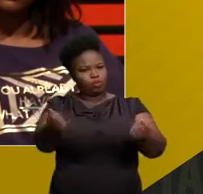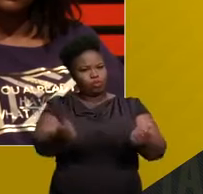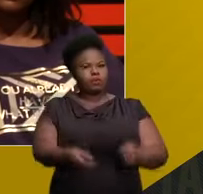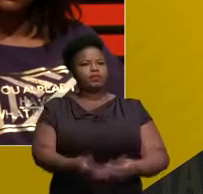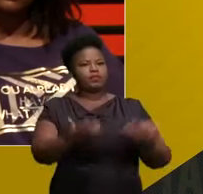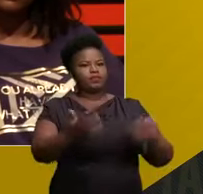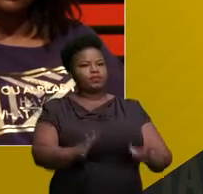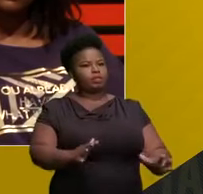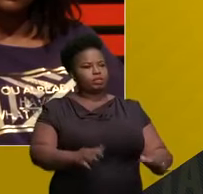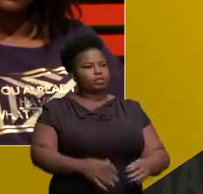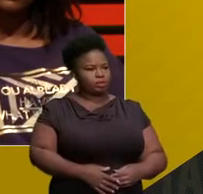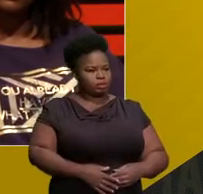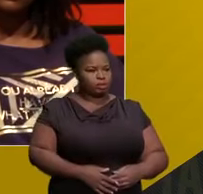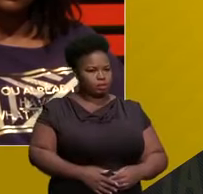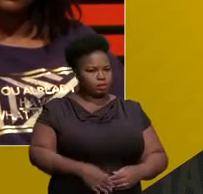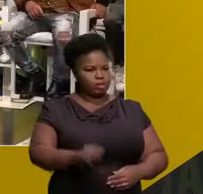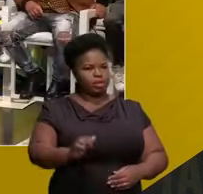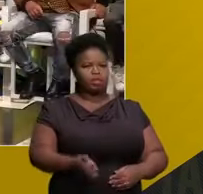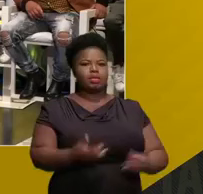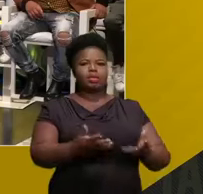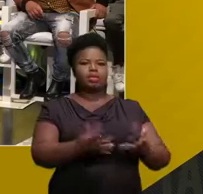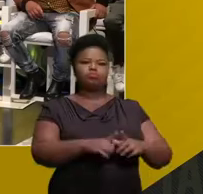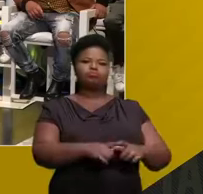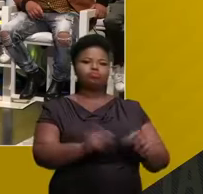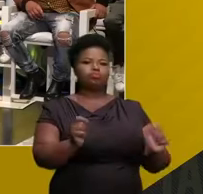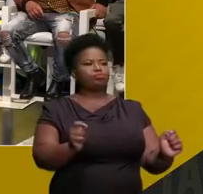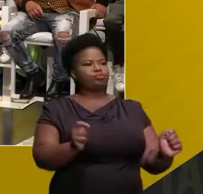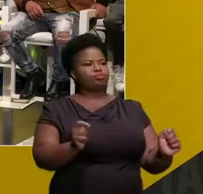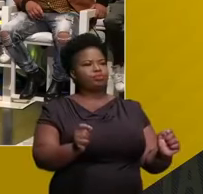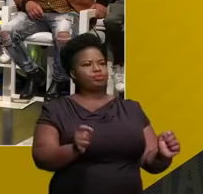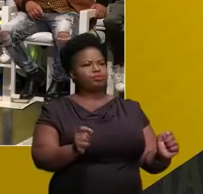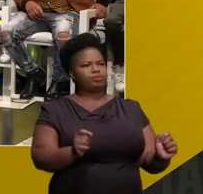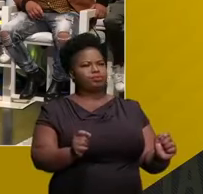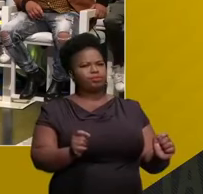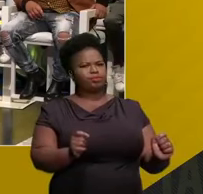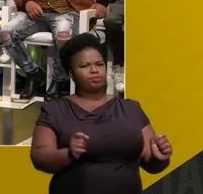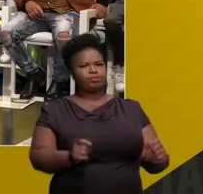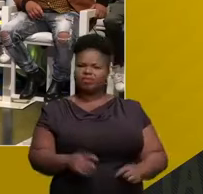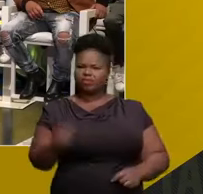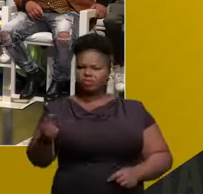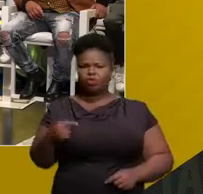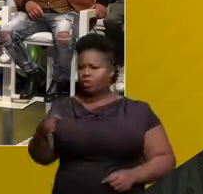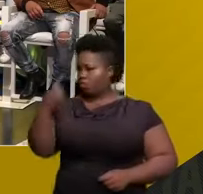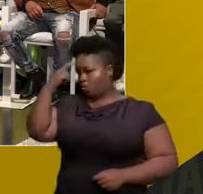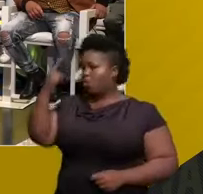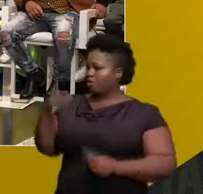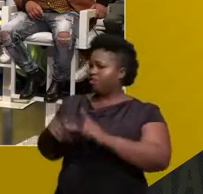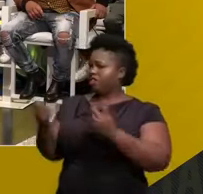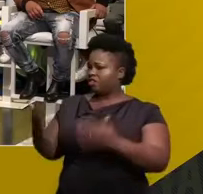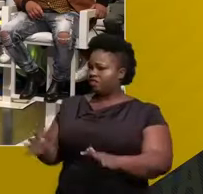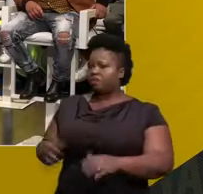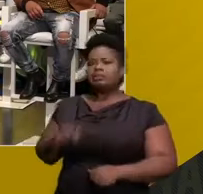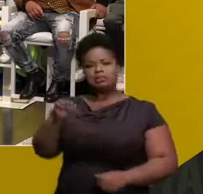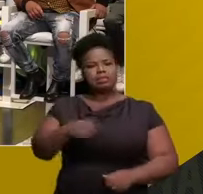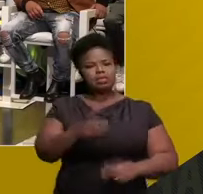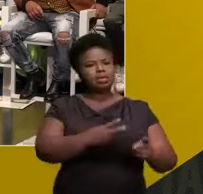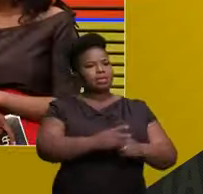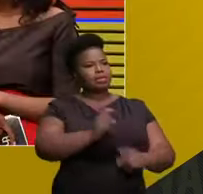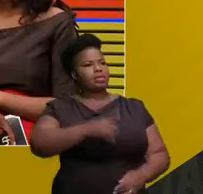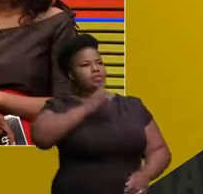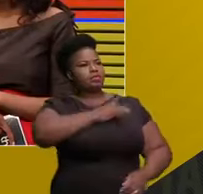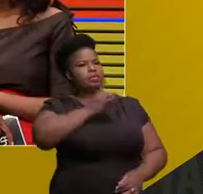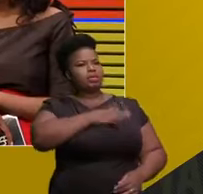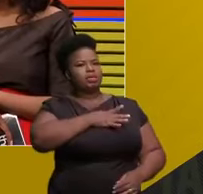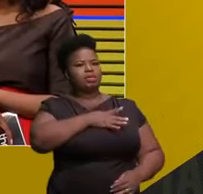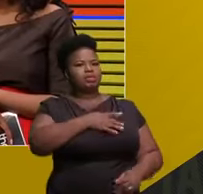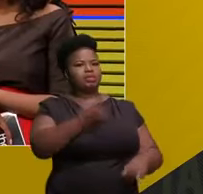holo. Ya fela. Saturday. O rona be le tshepile gore e fedile. E fedile. Saturday ngwana o bapala